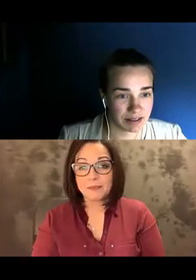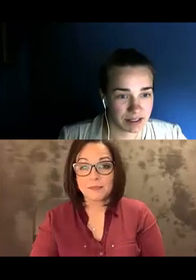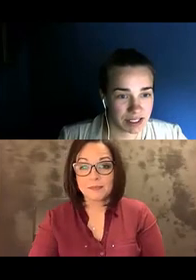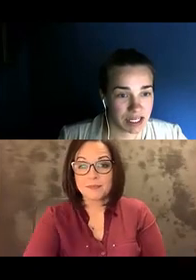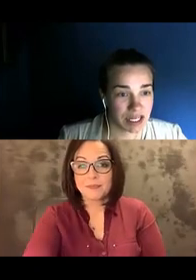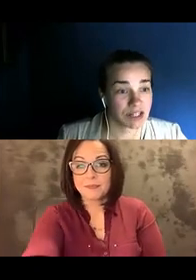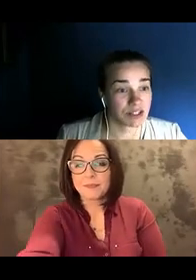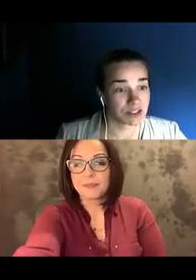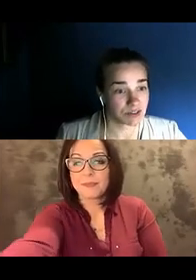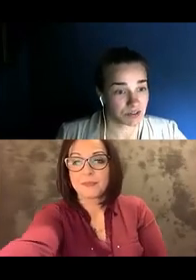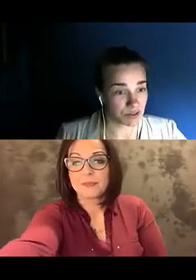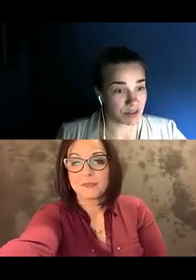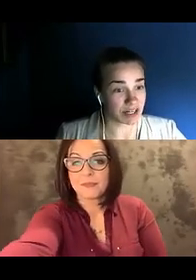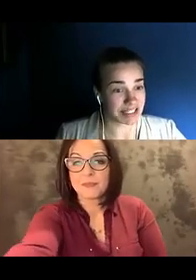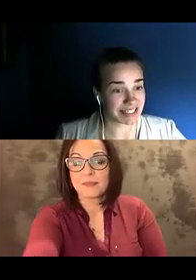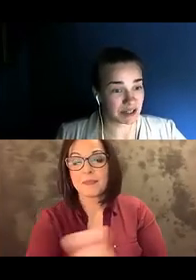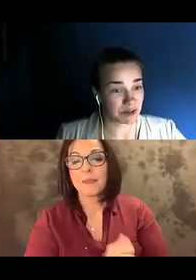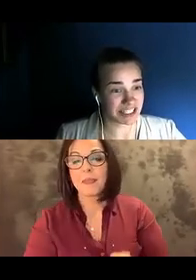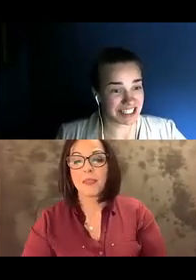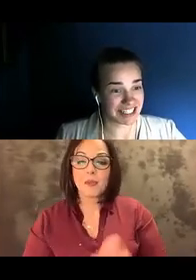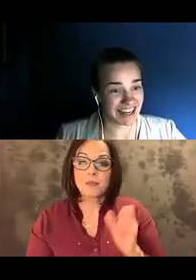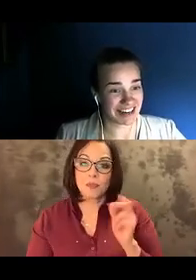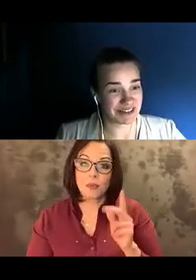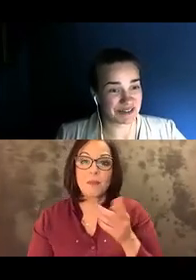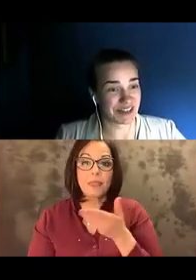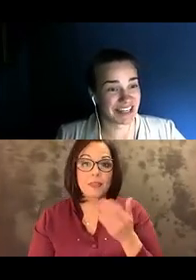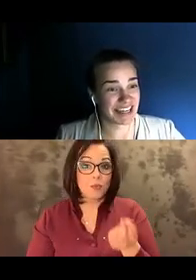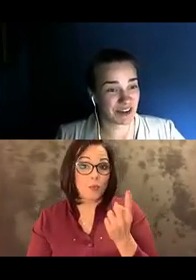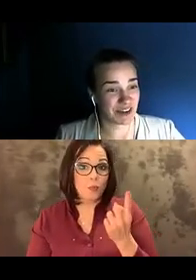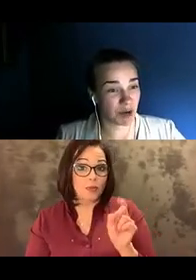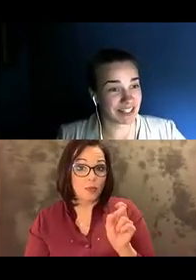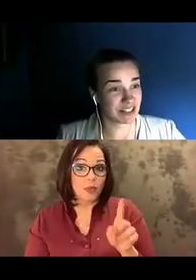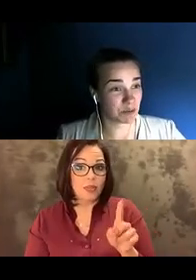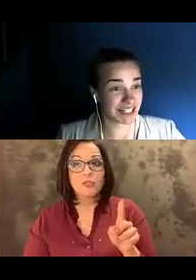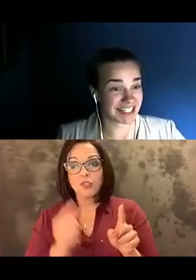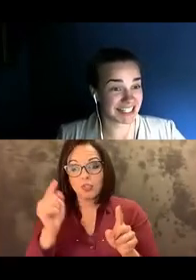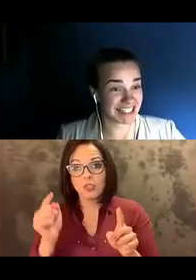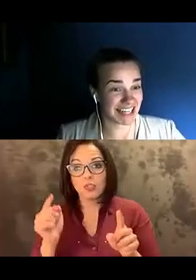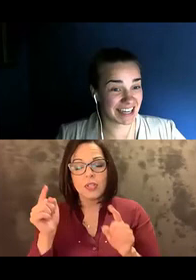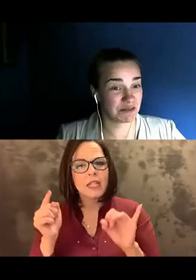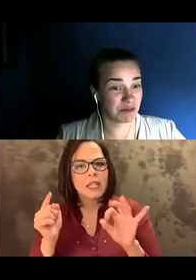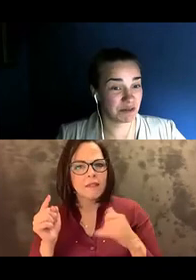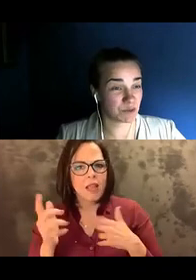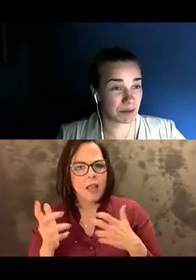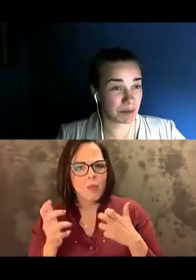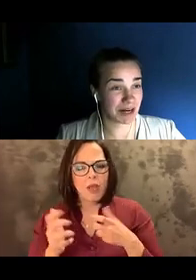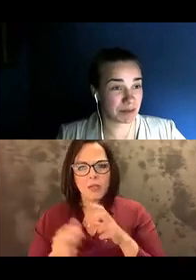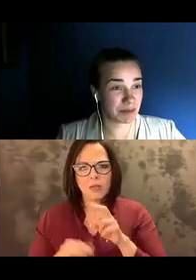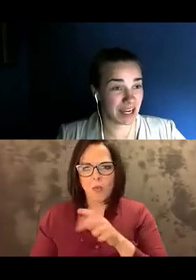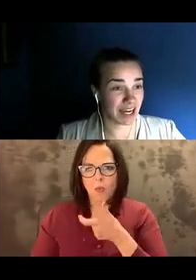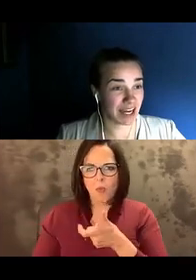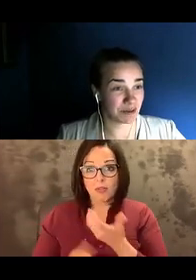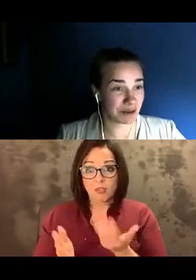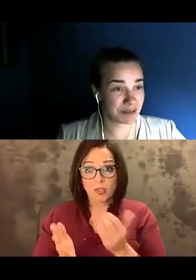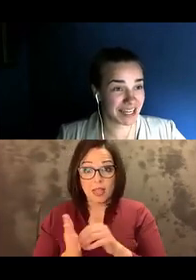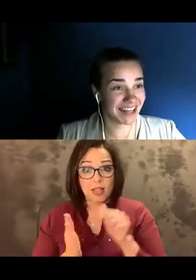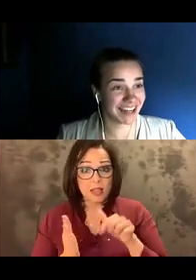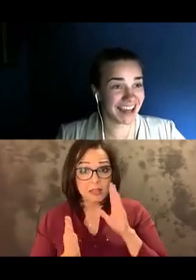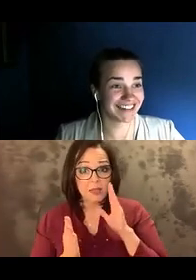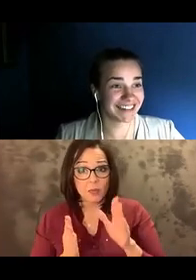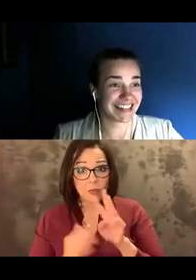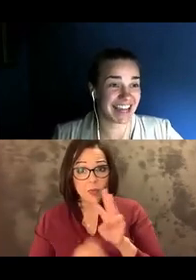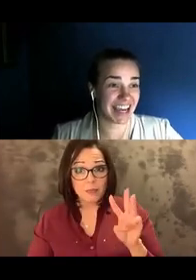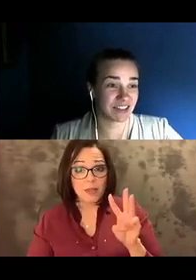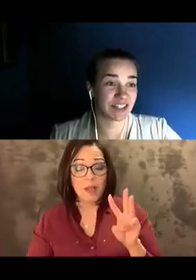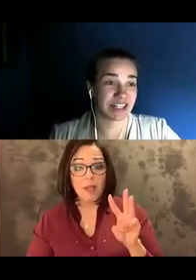Okay. So there is a question of, if I wanted to watch this again, will this webinar be on your